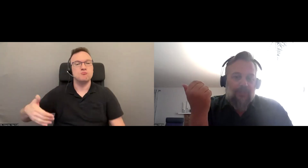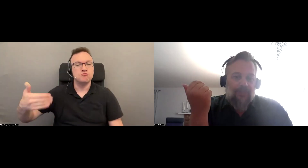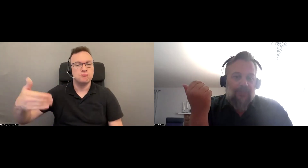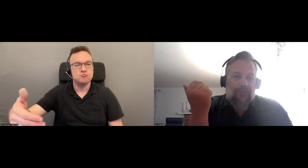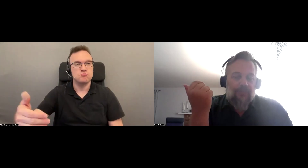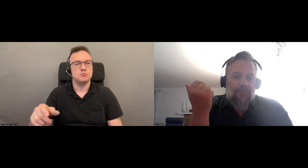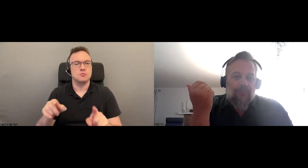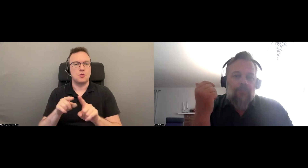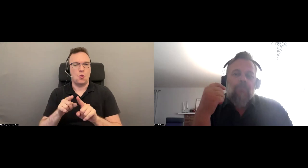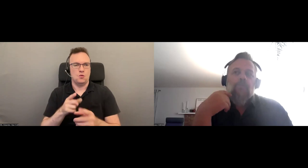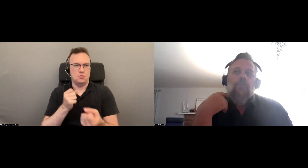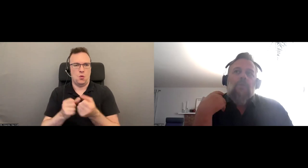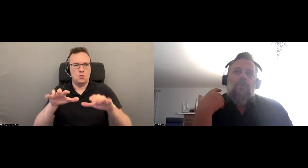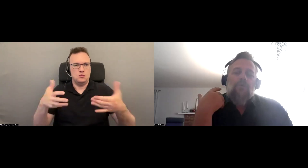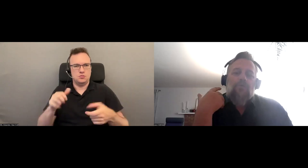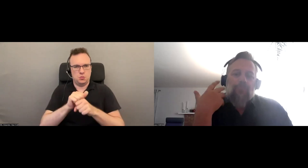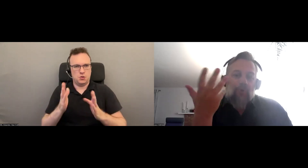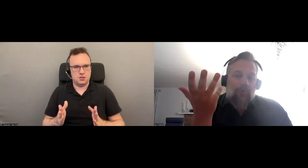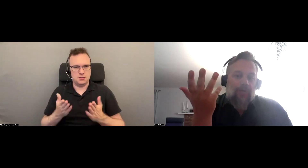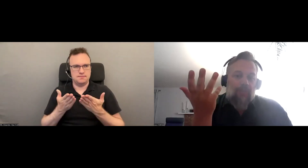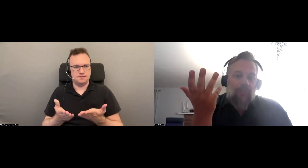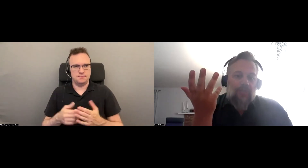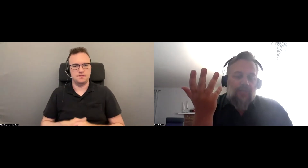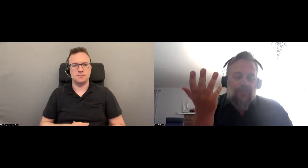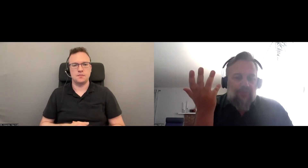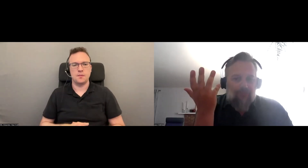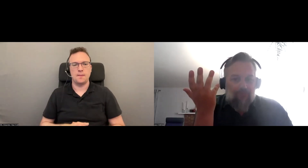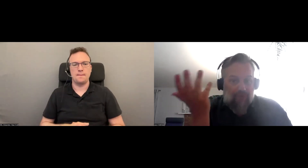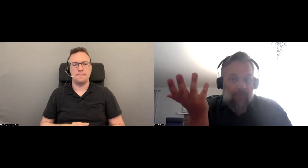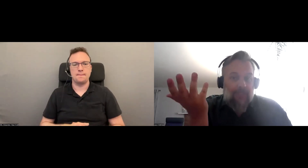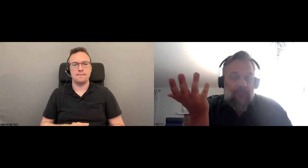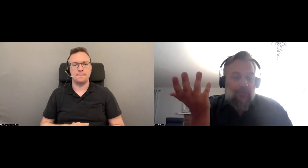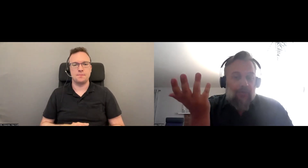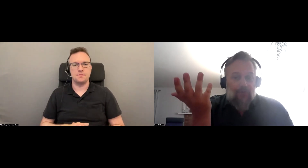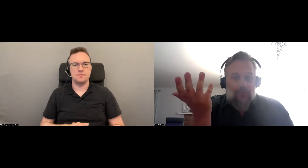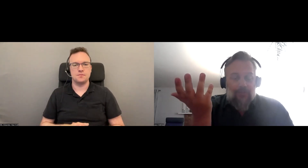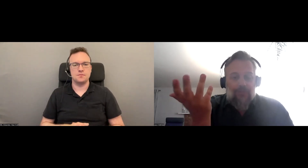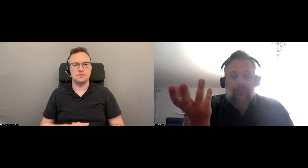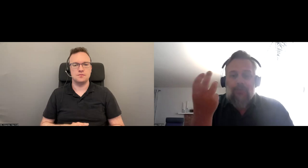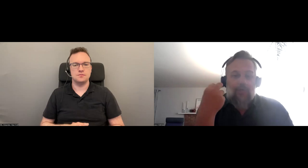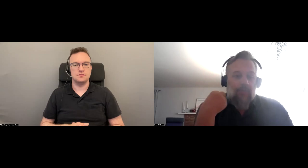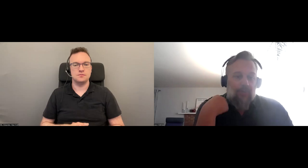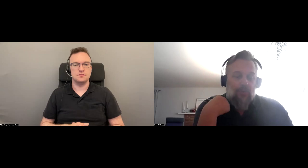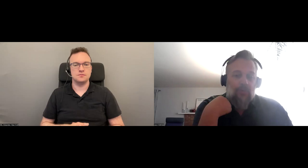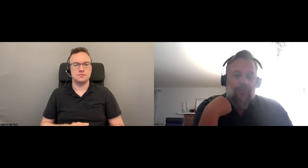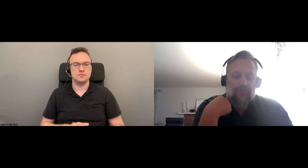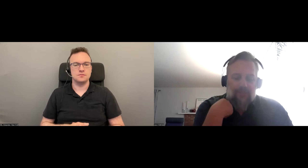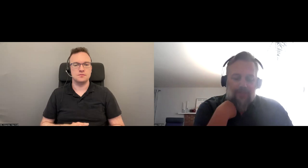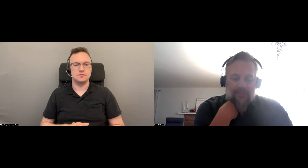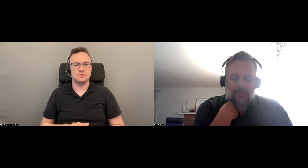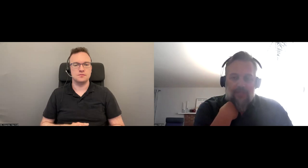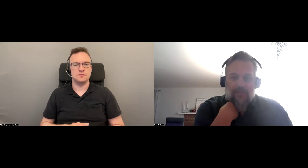supporting our apprentices. The program is very straightforward to come on board